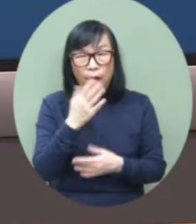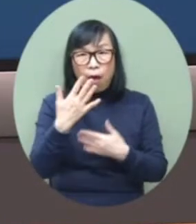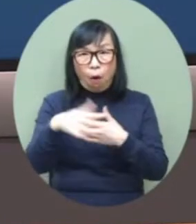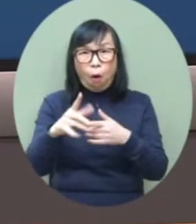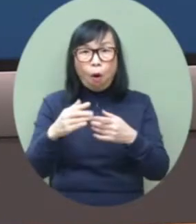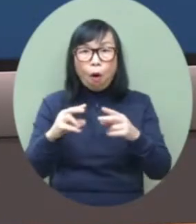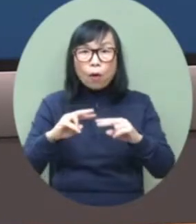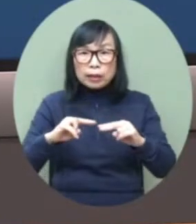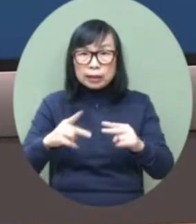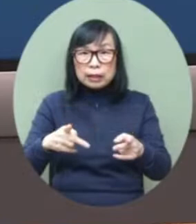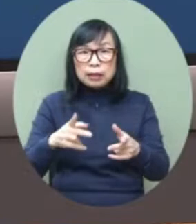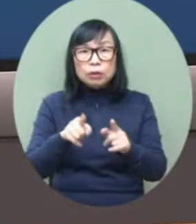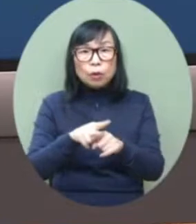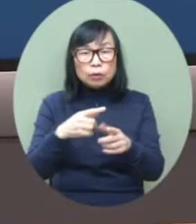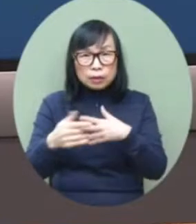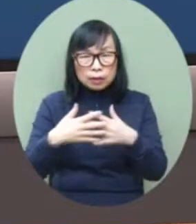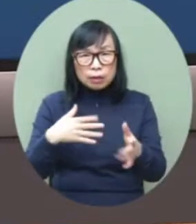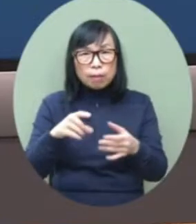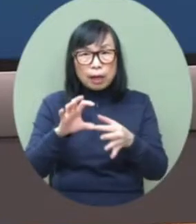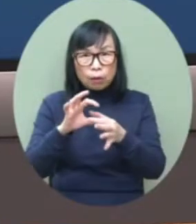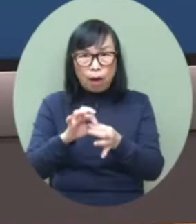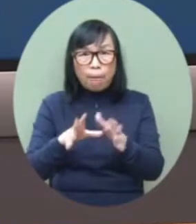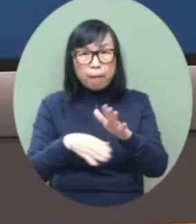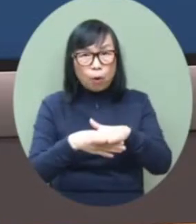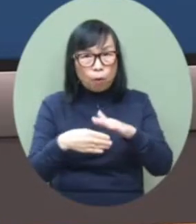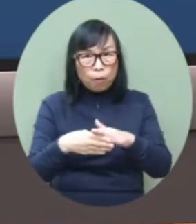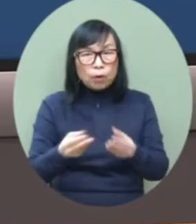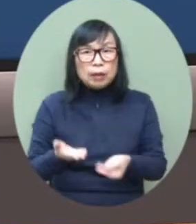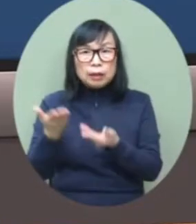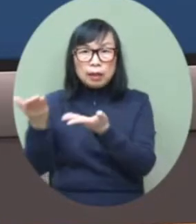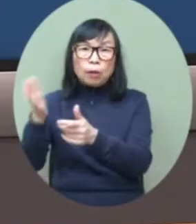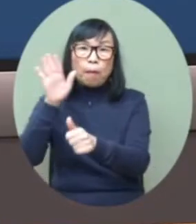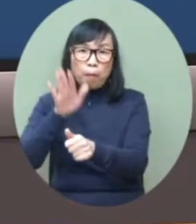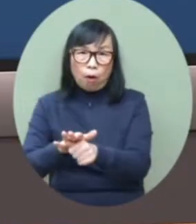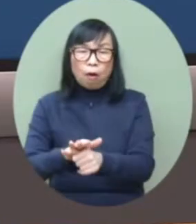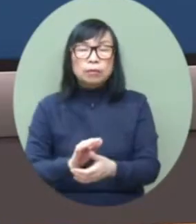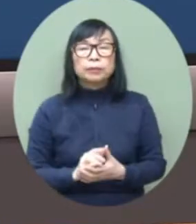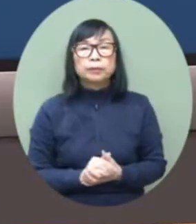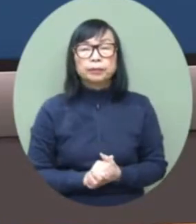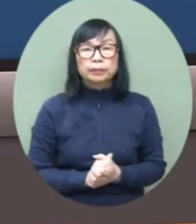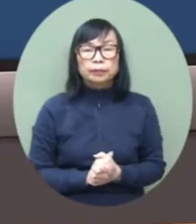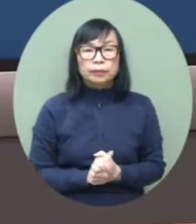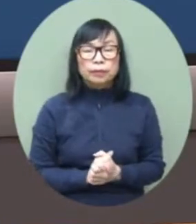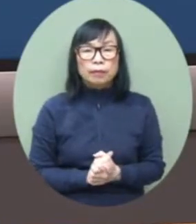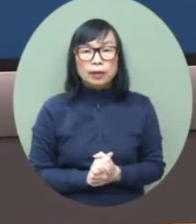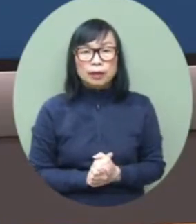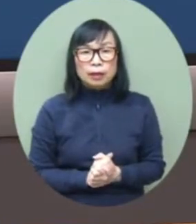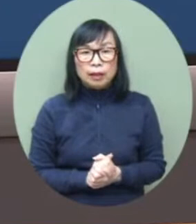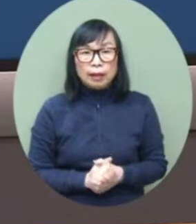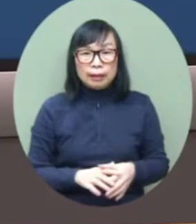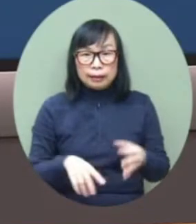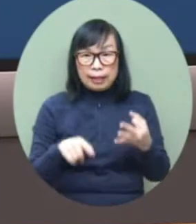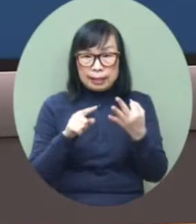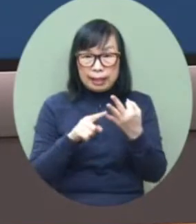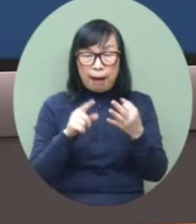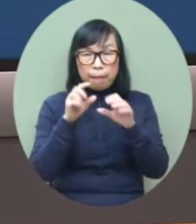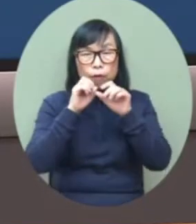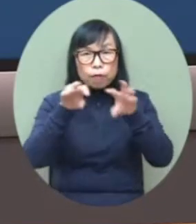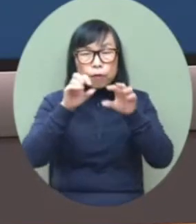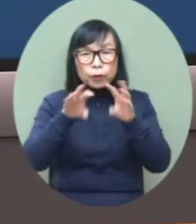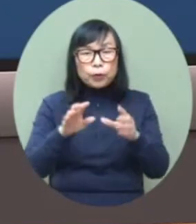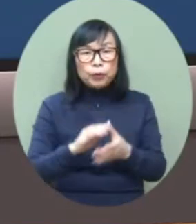If they have difficulties, then our outreach staff and departments can provide assistance. The